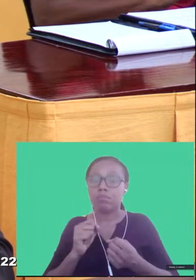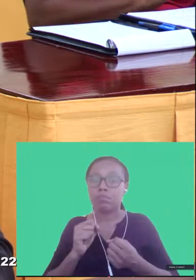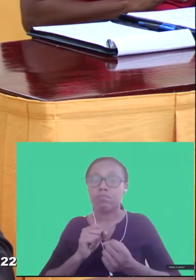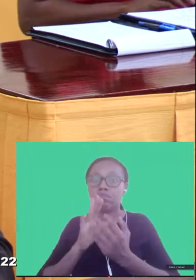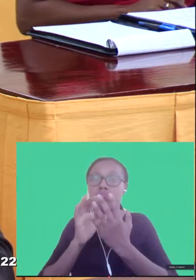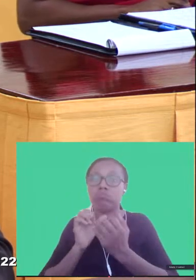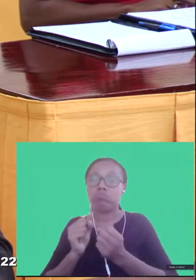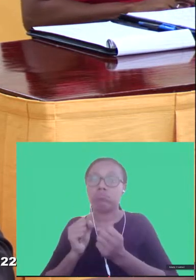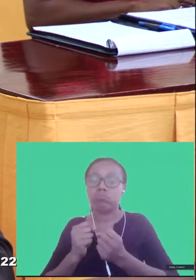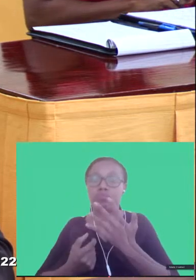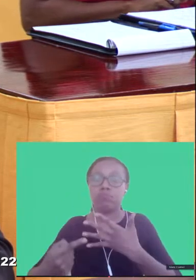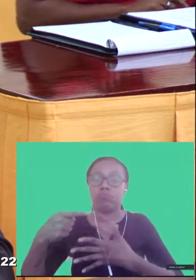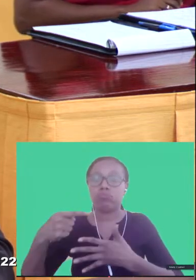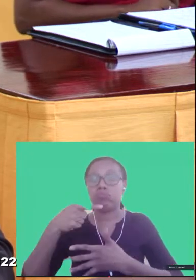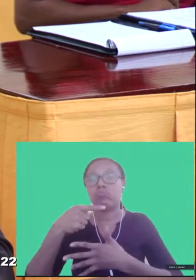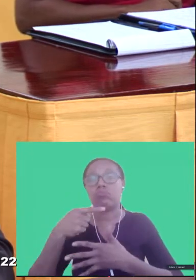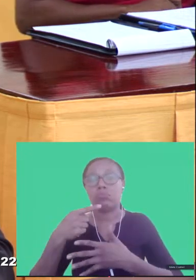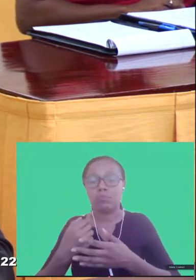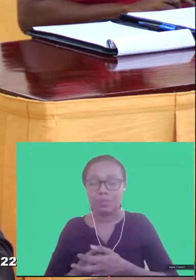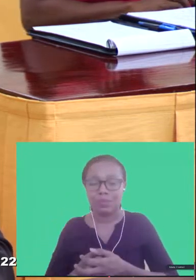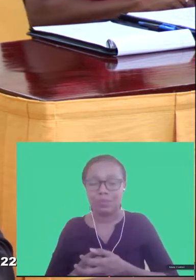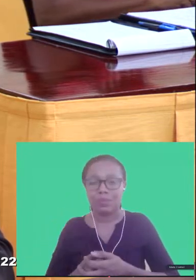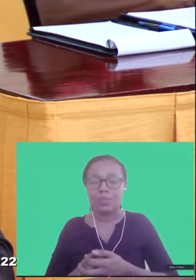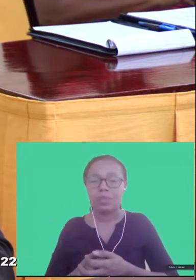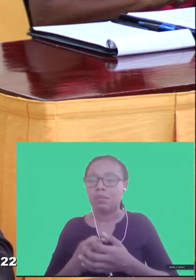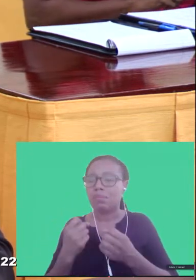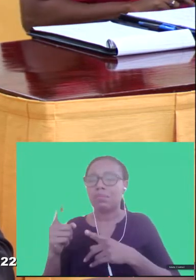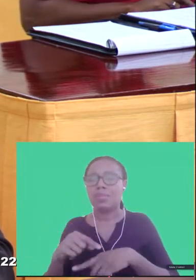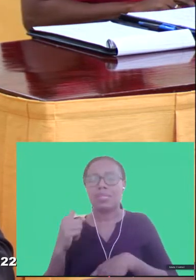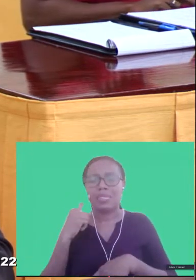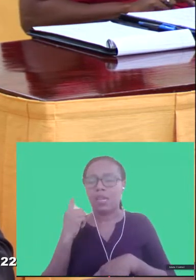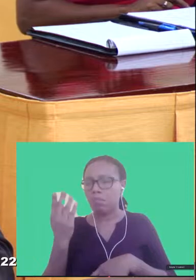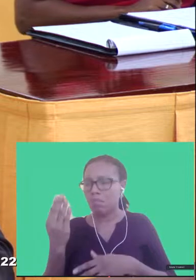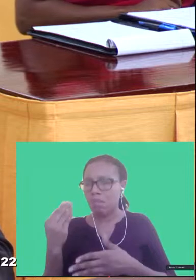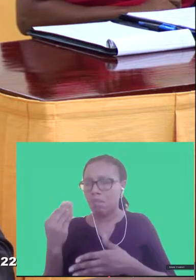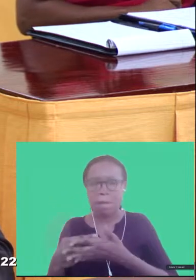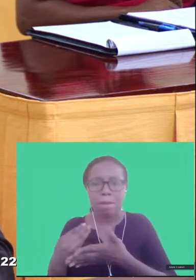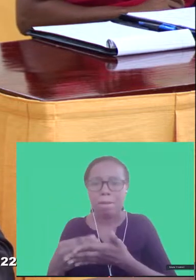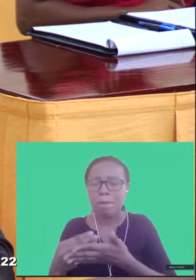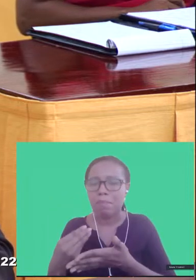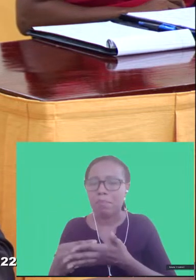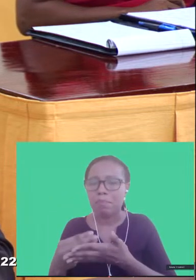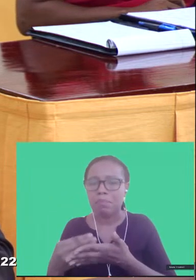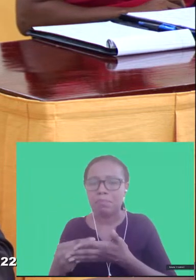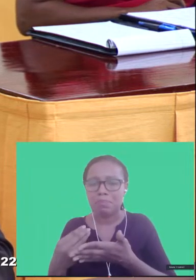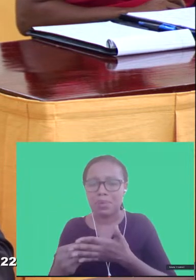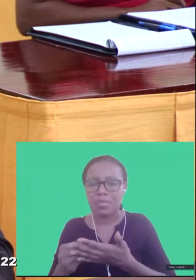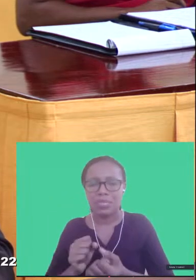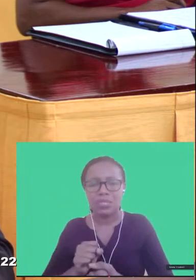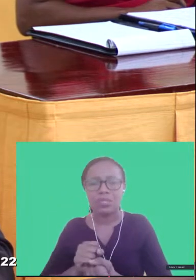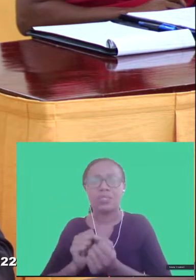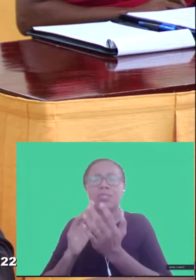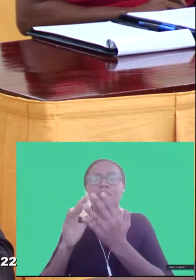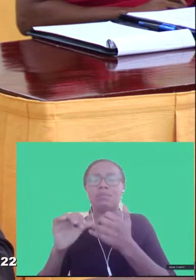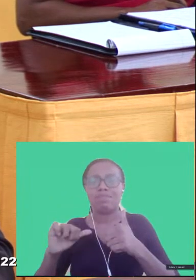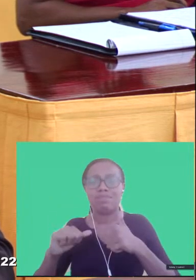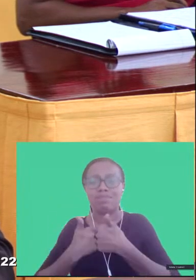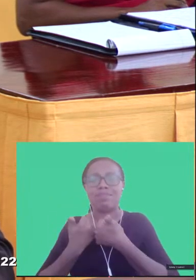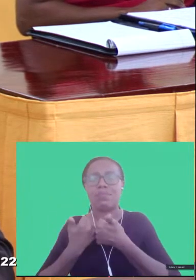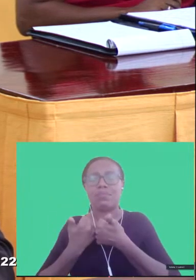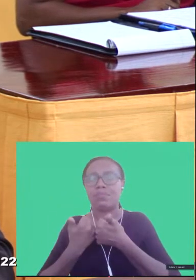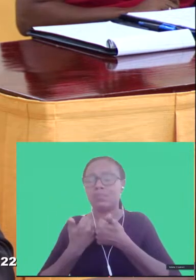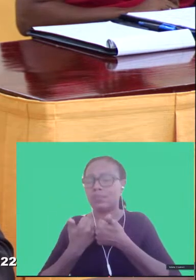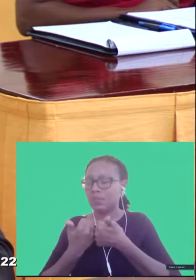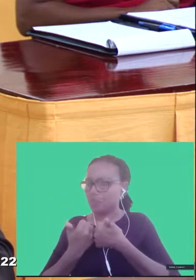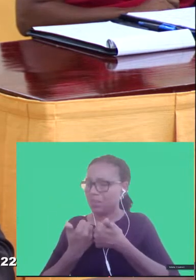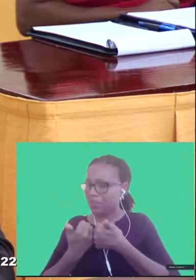finance and some of the challenges associated with management often lie,